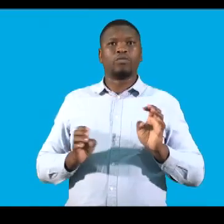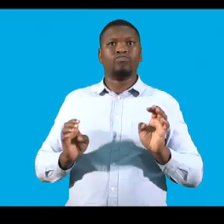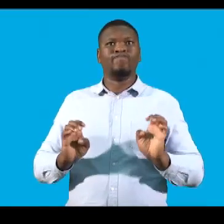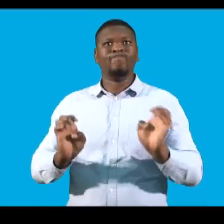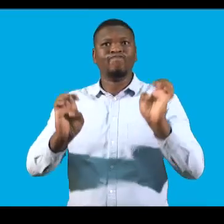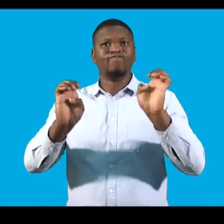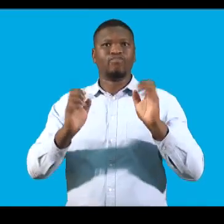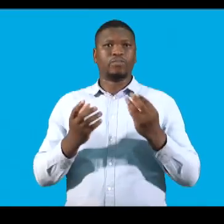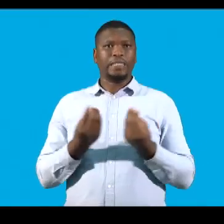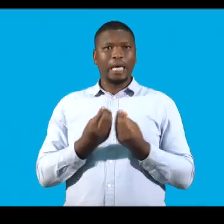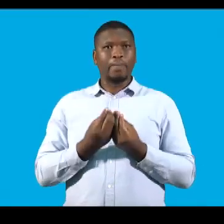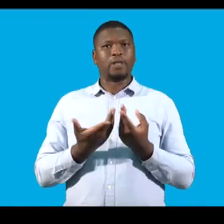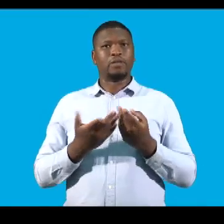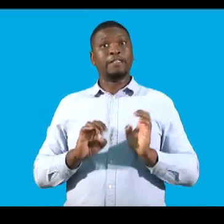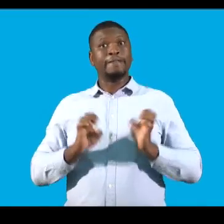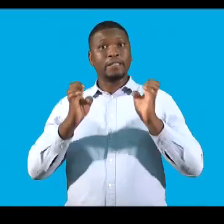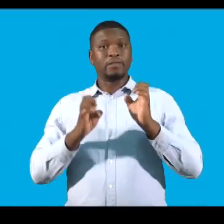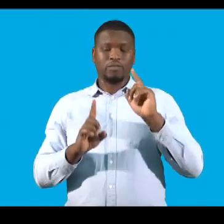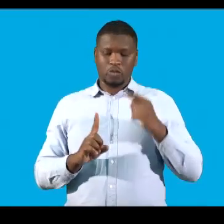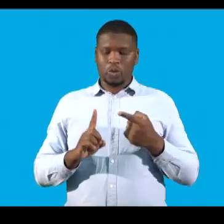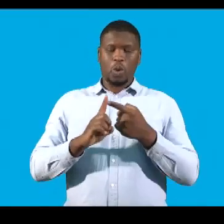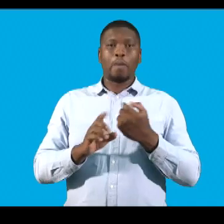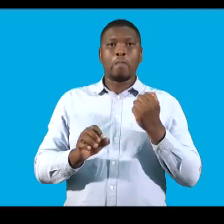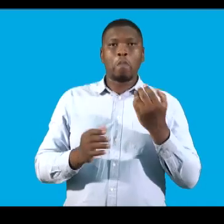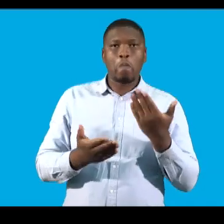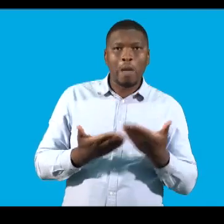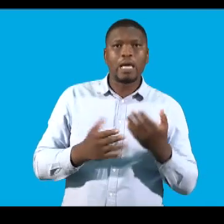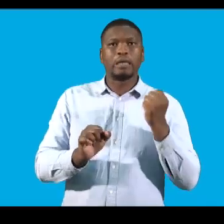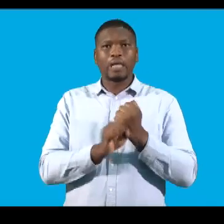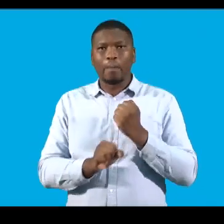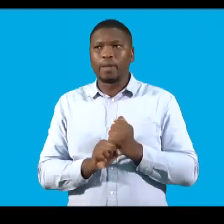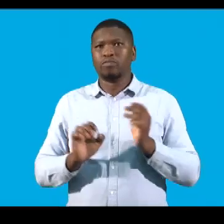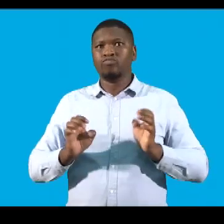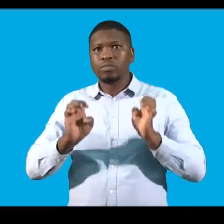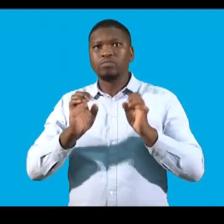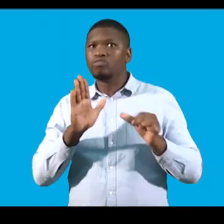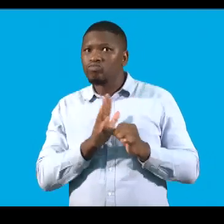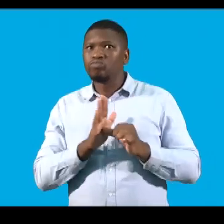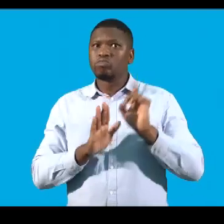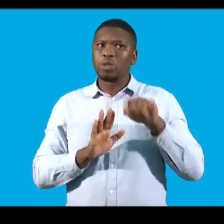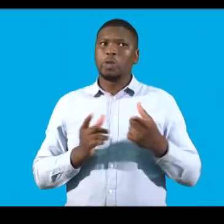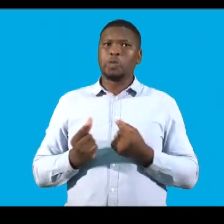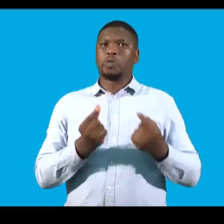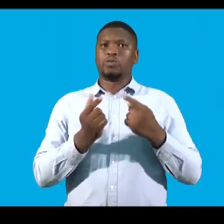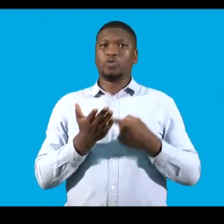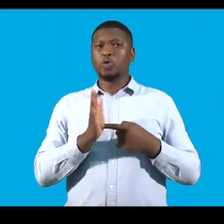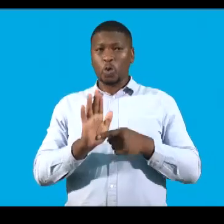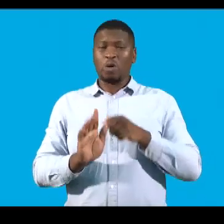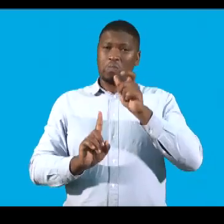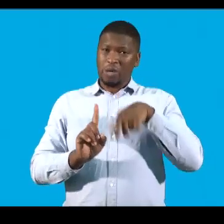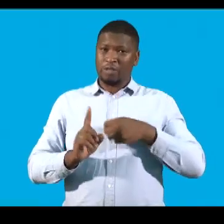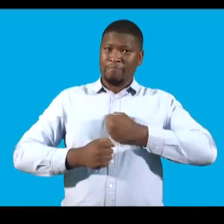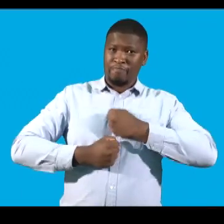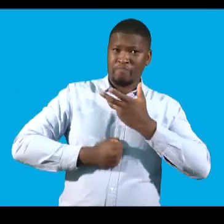of urgency. So it is used to make a matter more pressing, more urgent, and indicates the